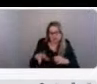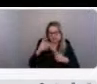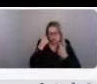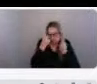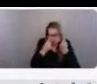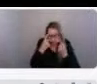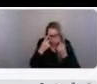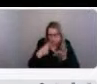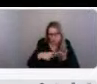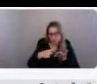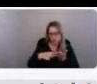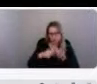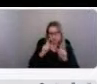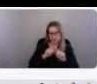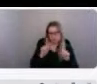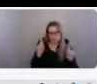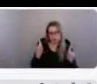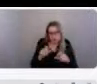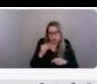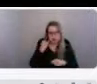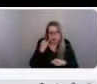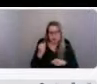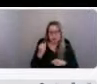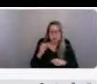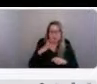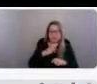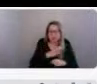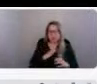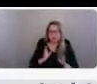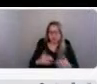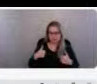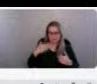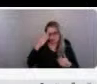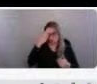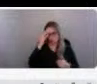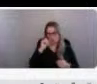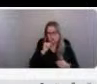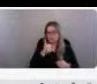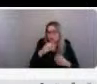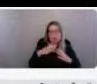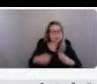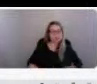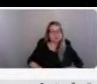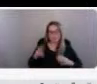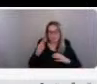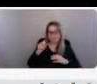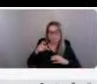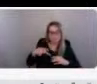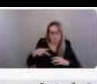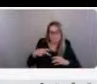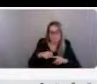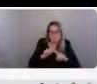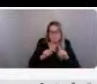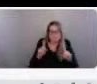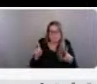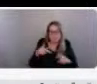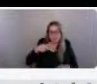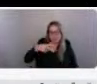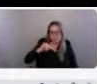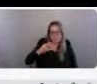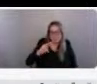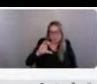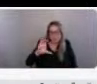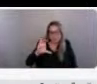discussion would have gone differently if the commissioners had known it was not a citizen map but rather a pima county